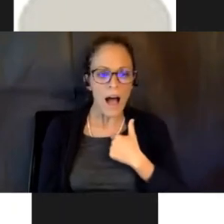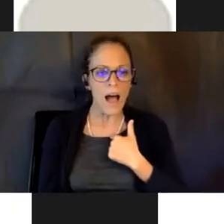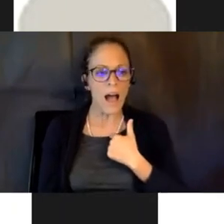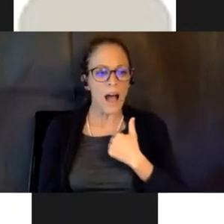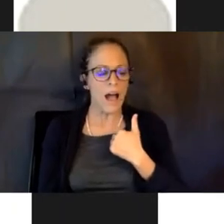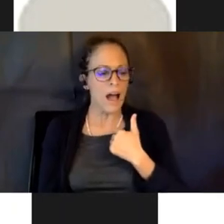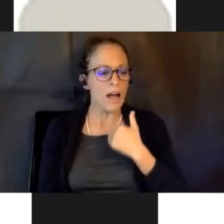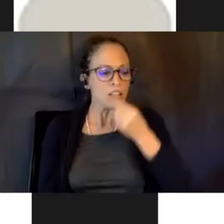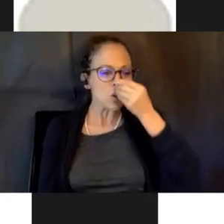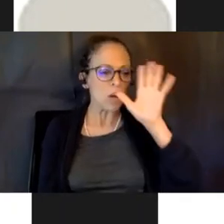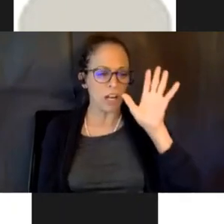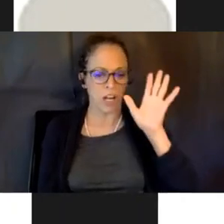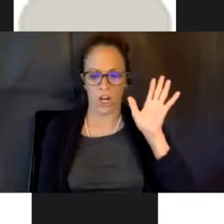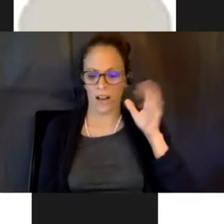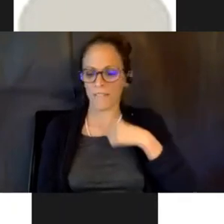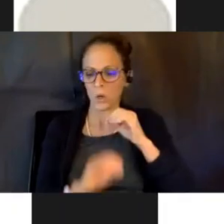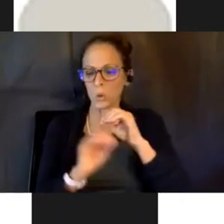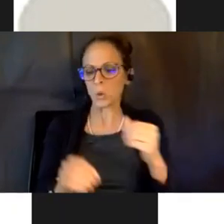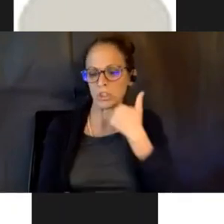Go, Dr. Suzanne.